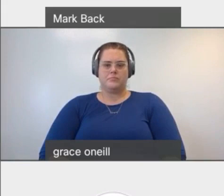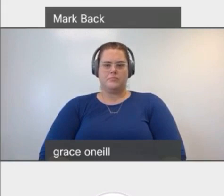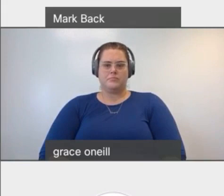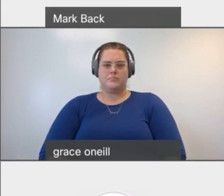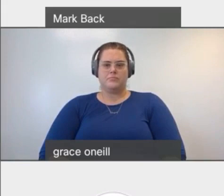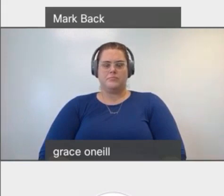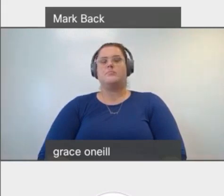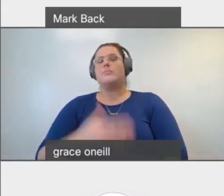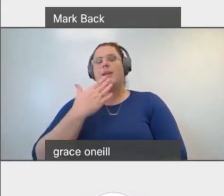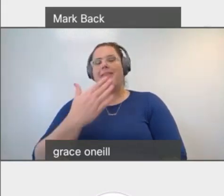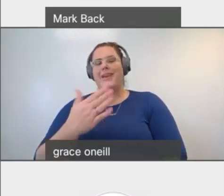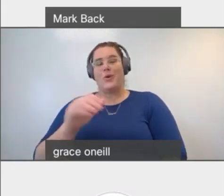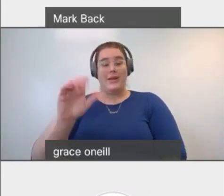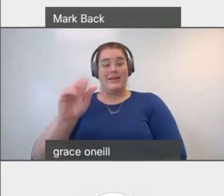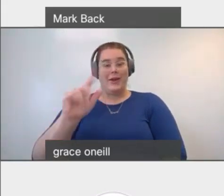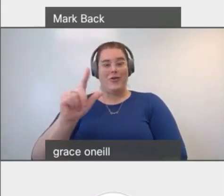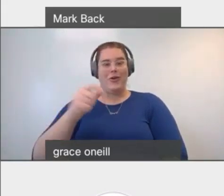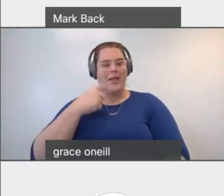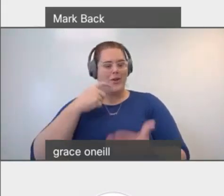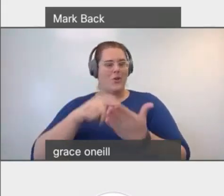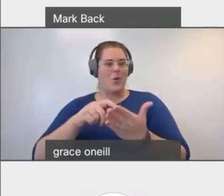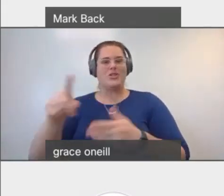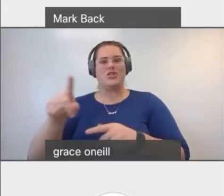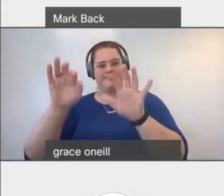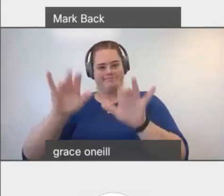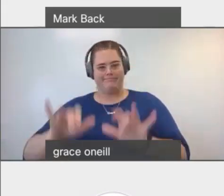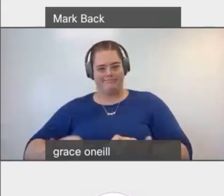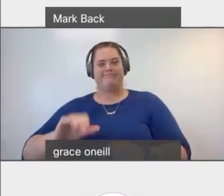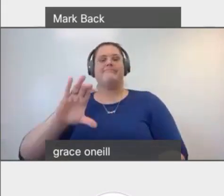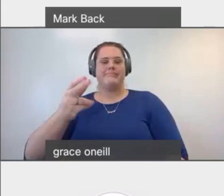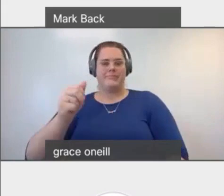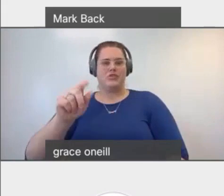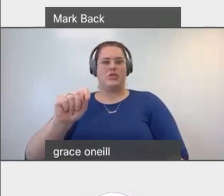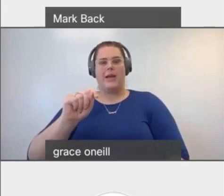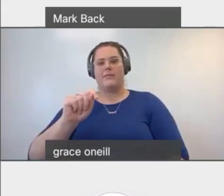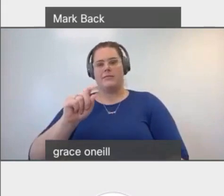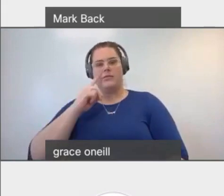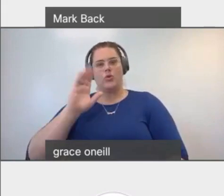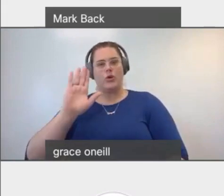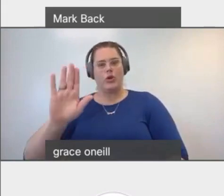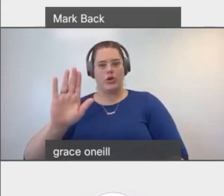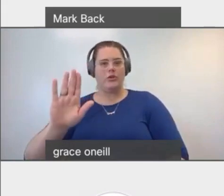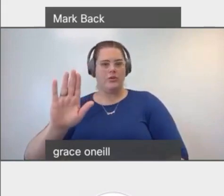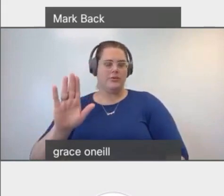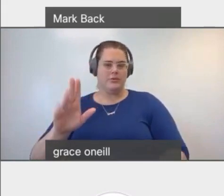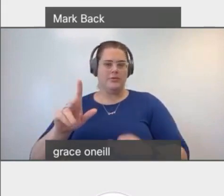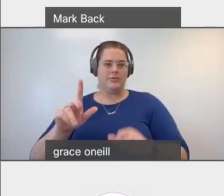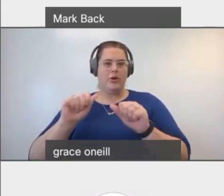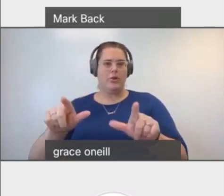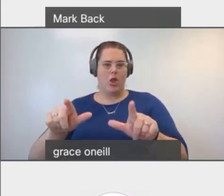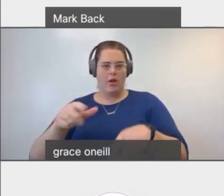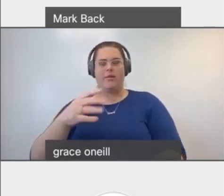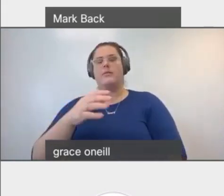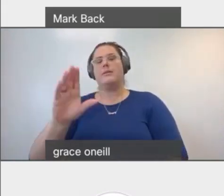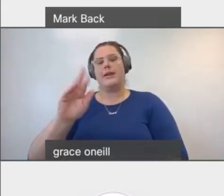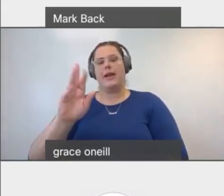Thank you. So Carol has posted a link to her blog. Carol Grigsby has posted a link to her blog,